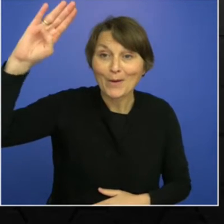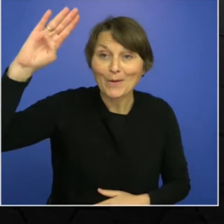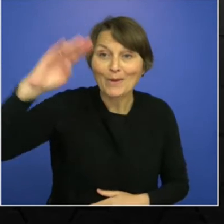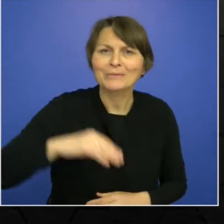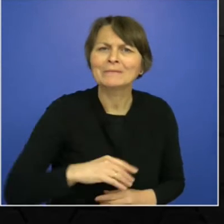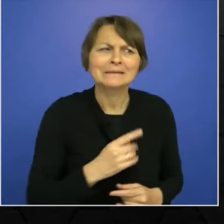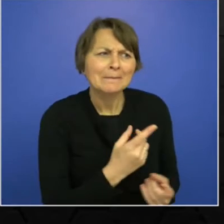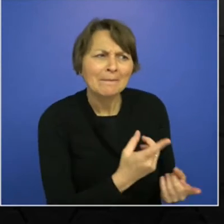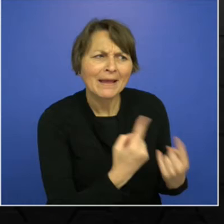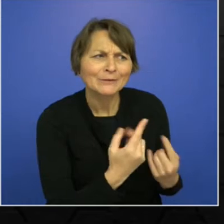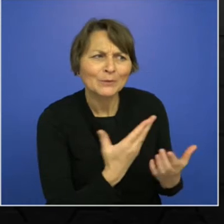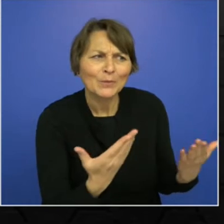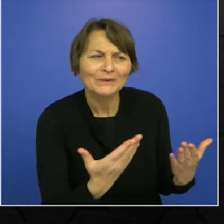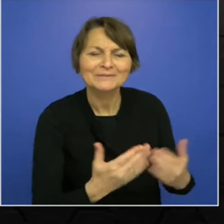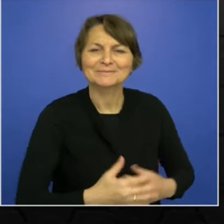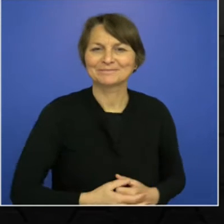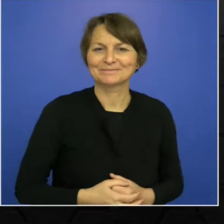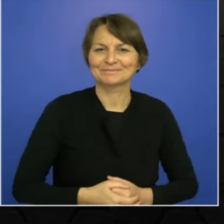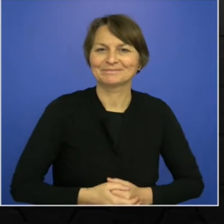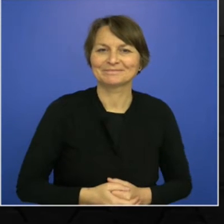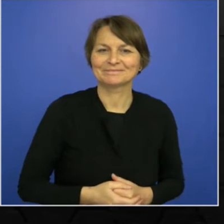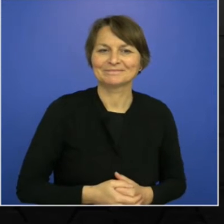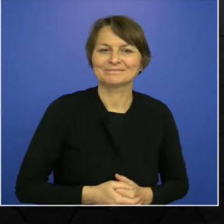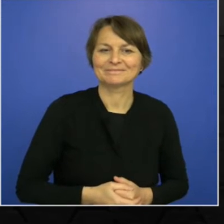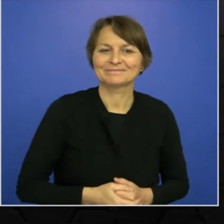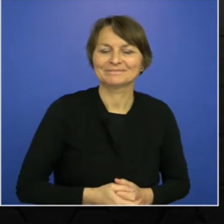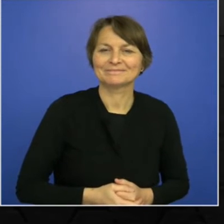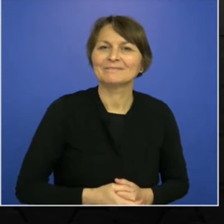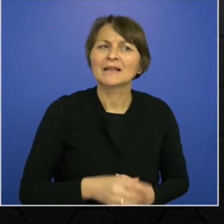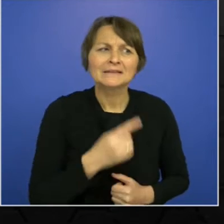answers. So the bot says, hi, how can I help?